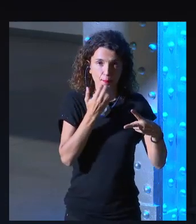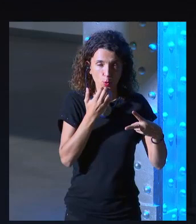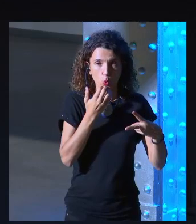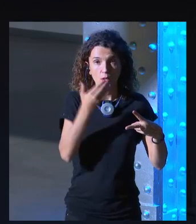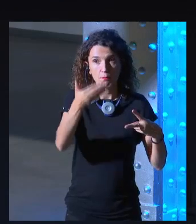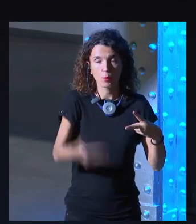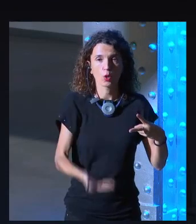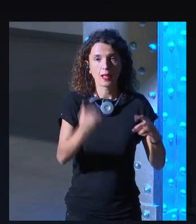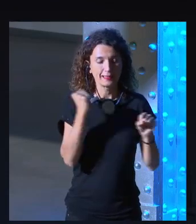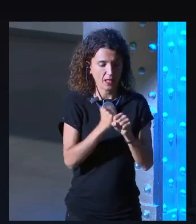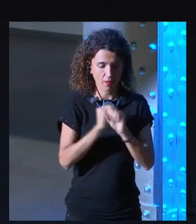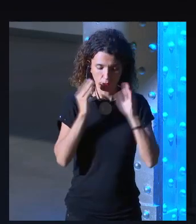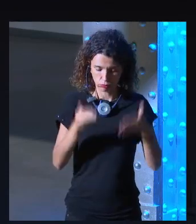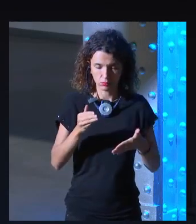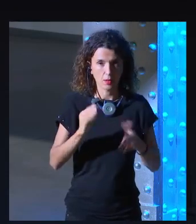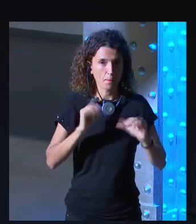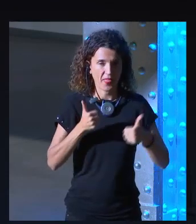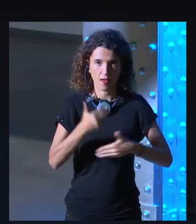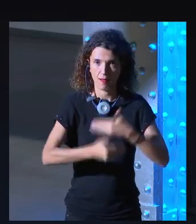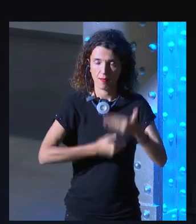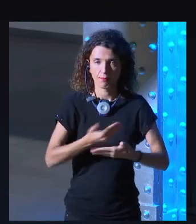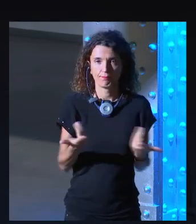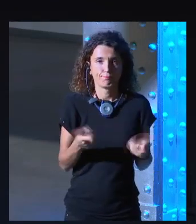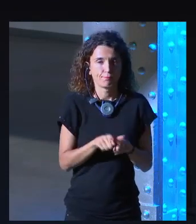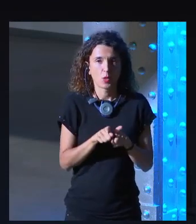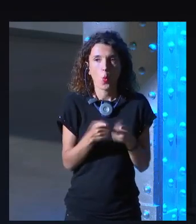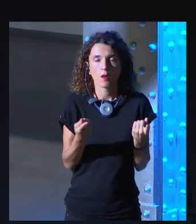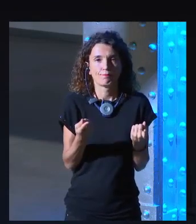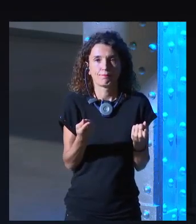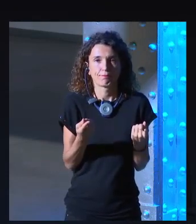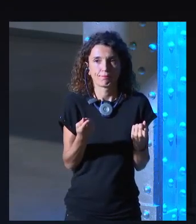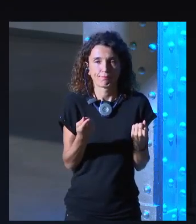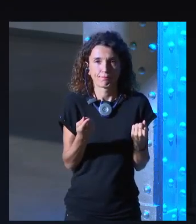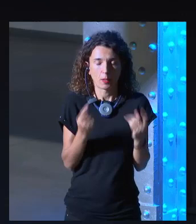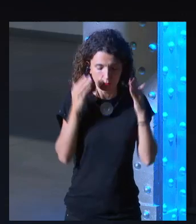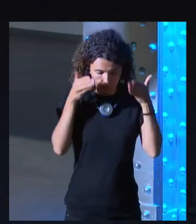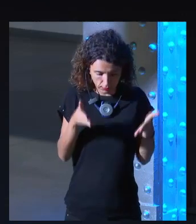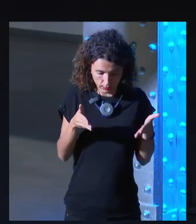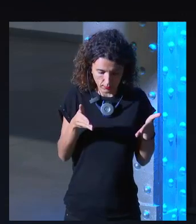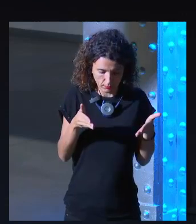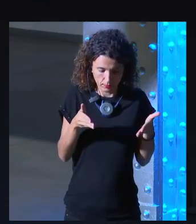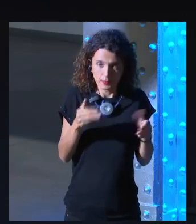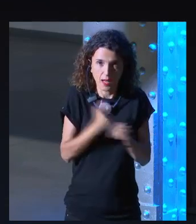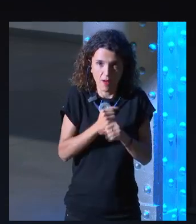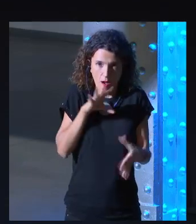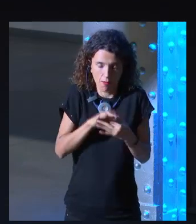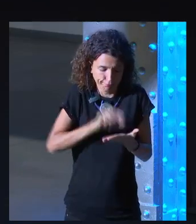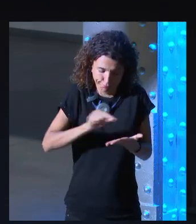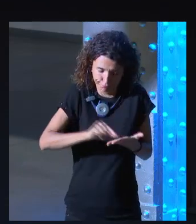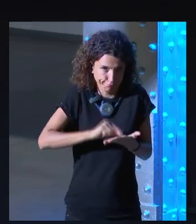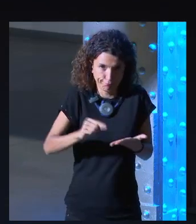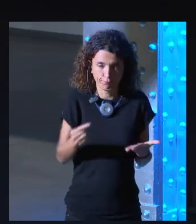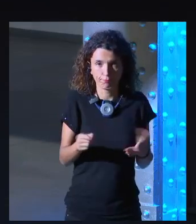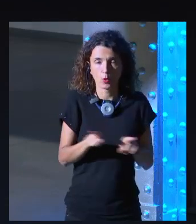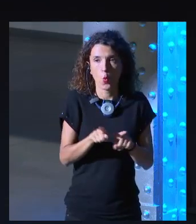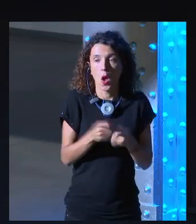Nothing will happen unless you do. You have to be there doing it. and not wait for